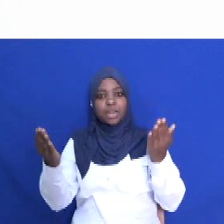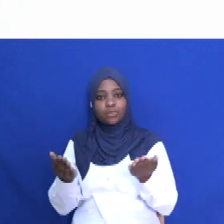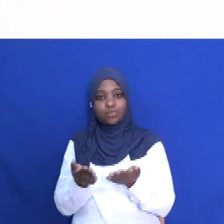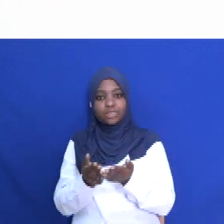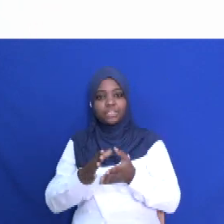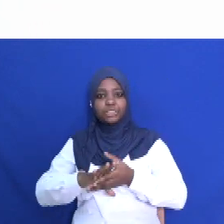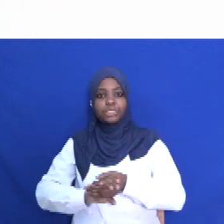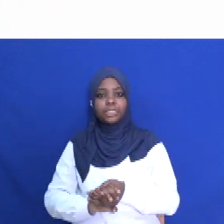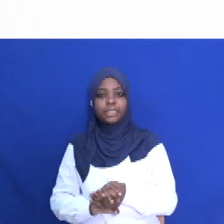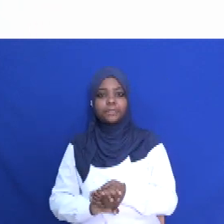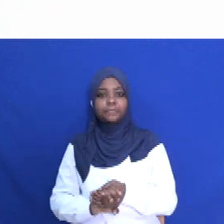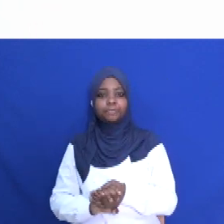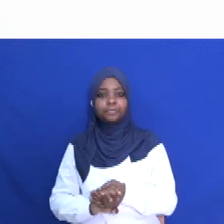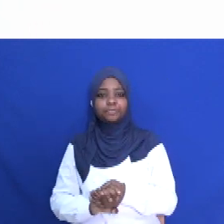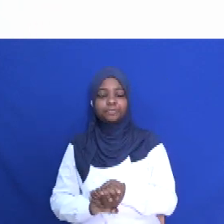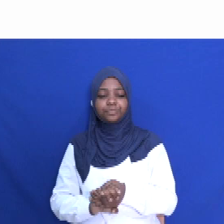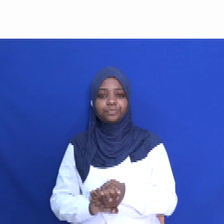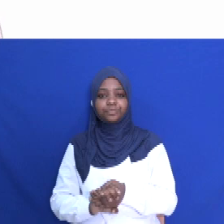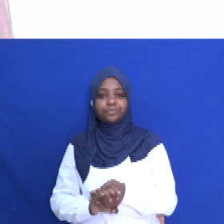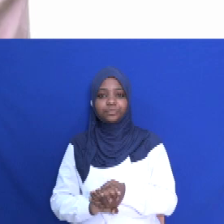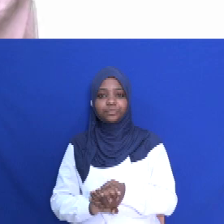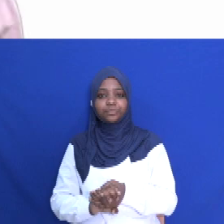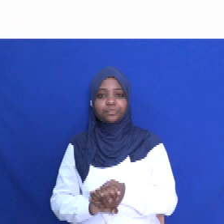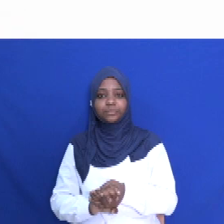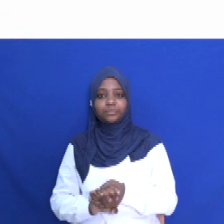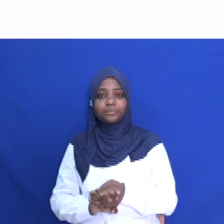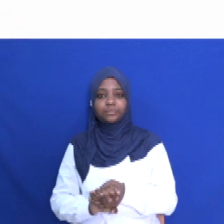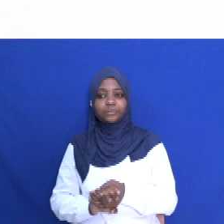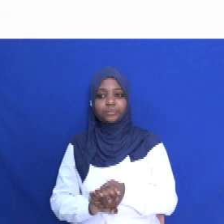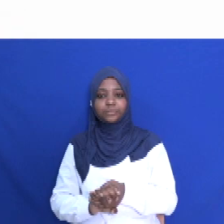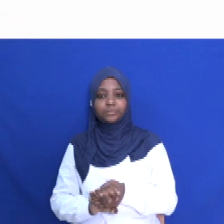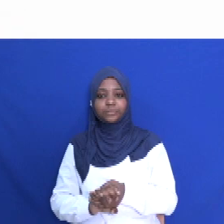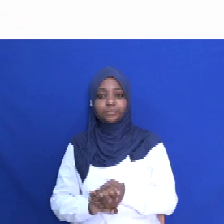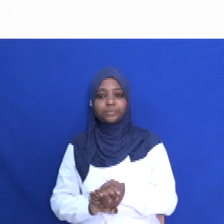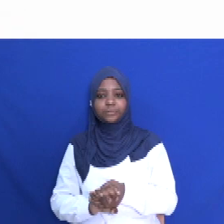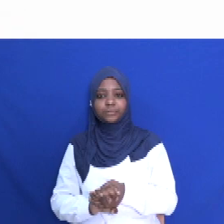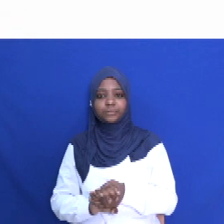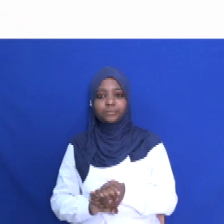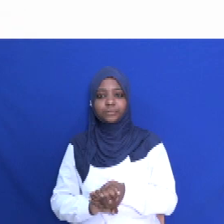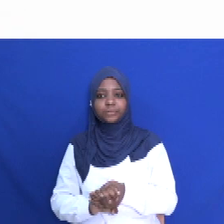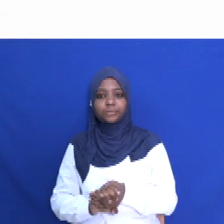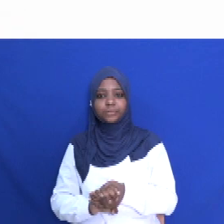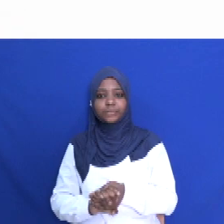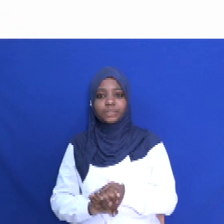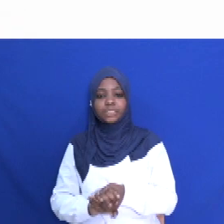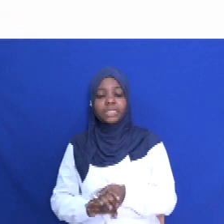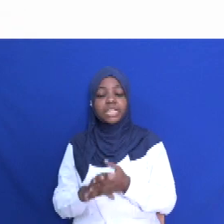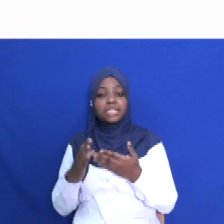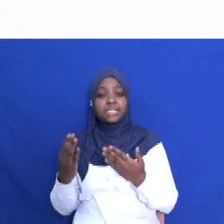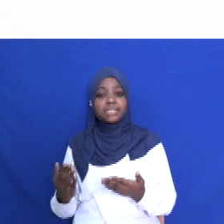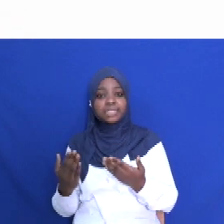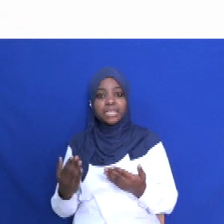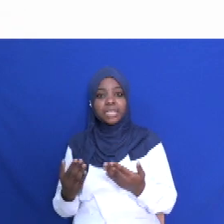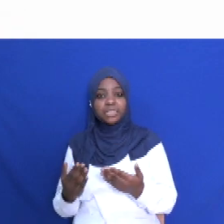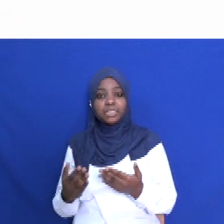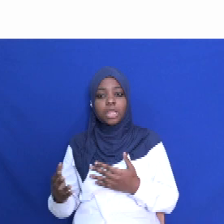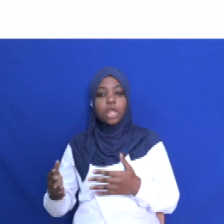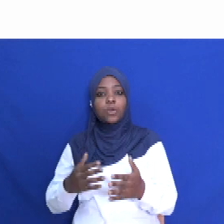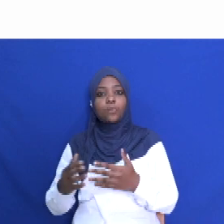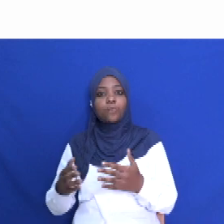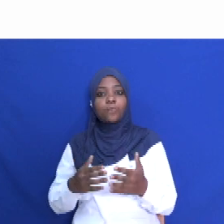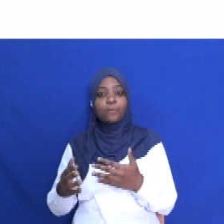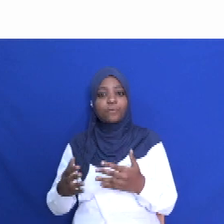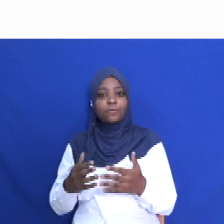to overcome and to get away from this disease, which caused by